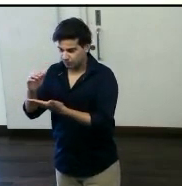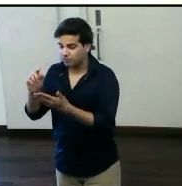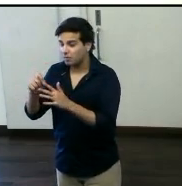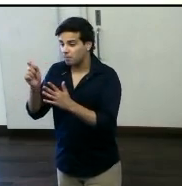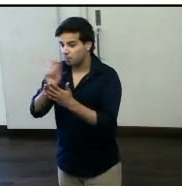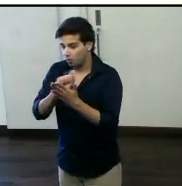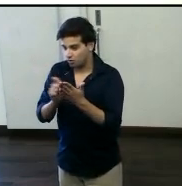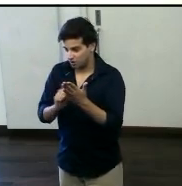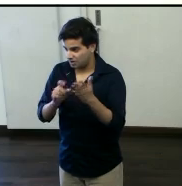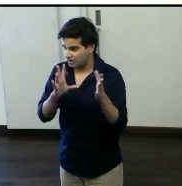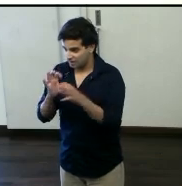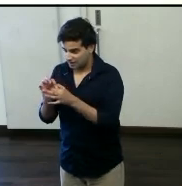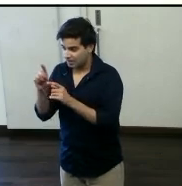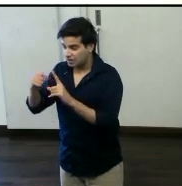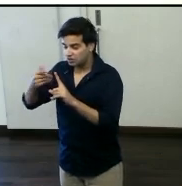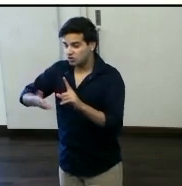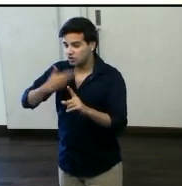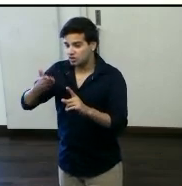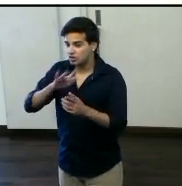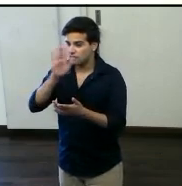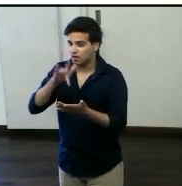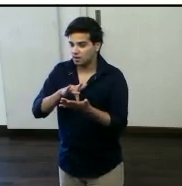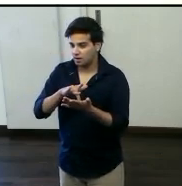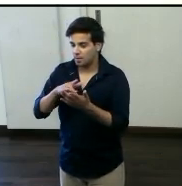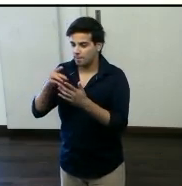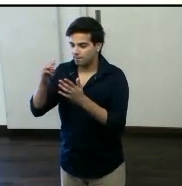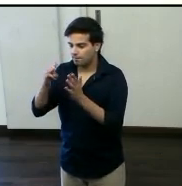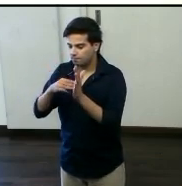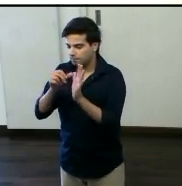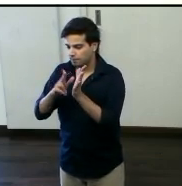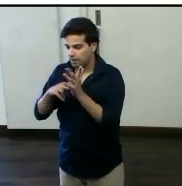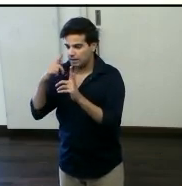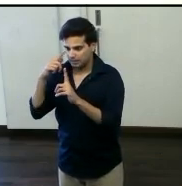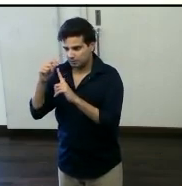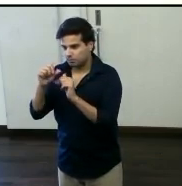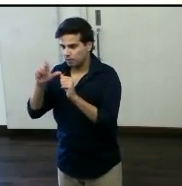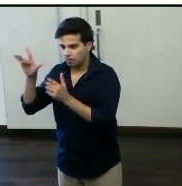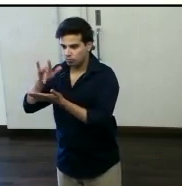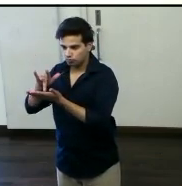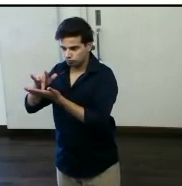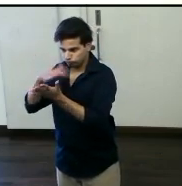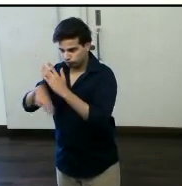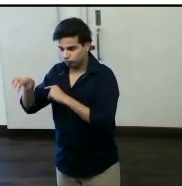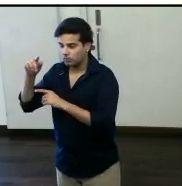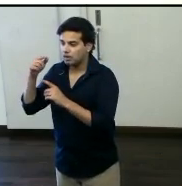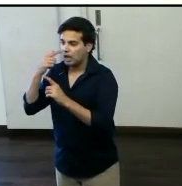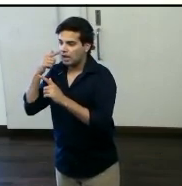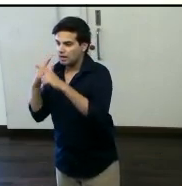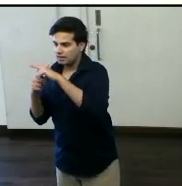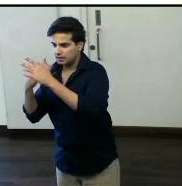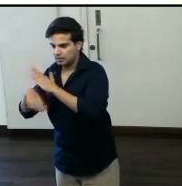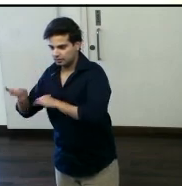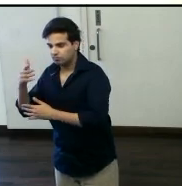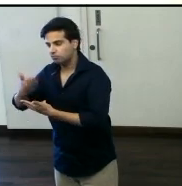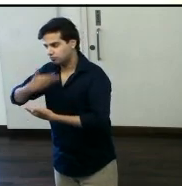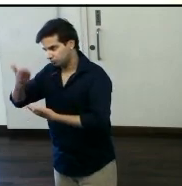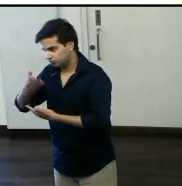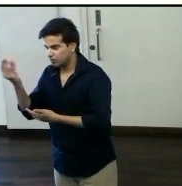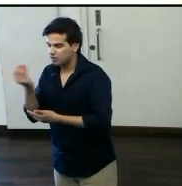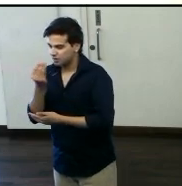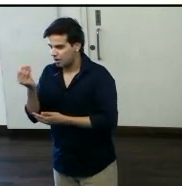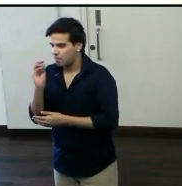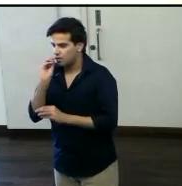poetry initiative, and teaches at the Srishti Manipal Institute of Art, Design, and Technology. Just a couple of house rules.